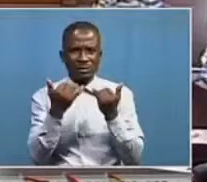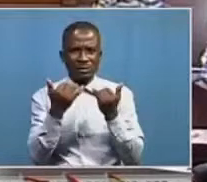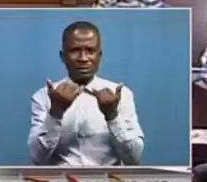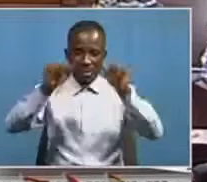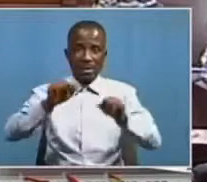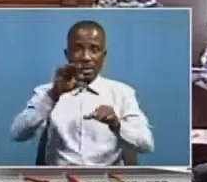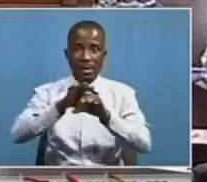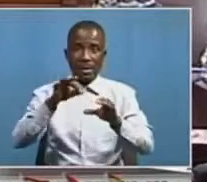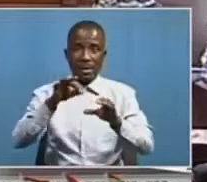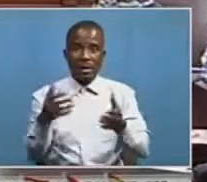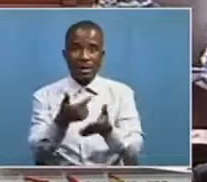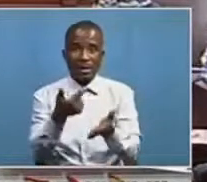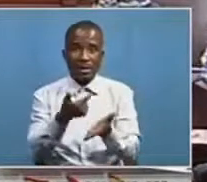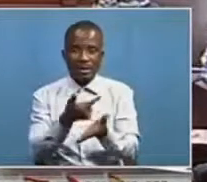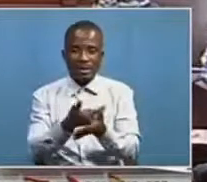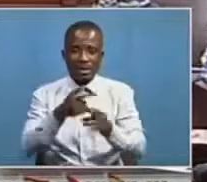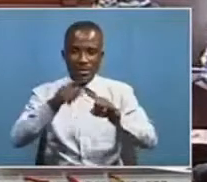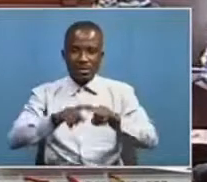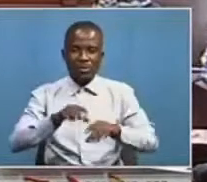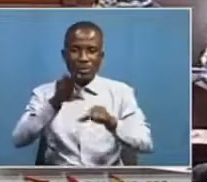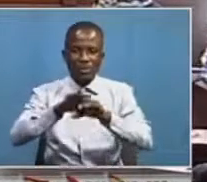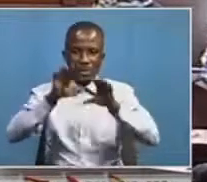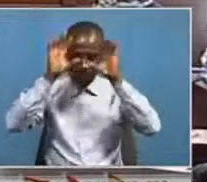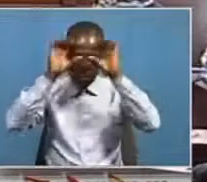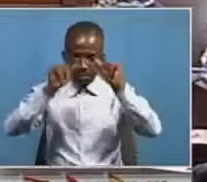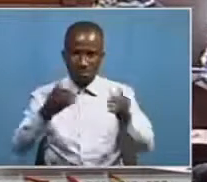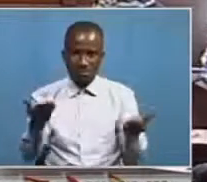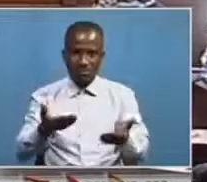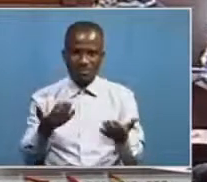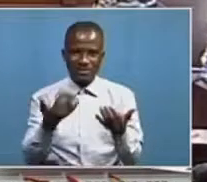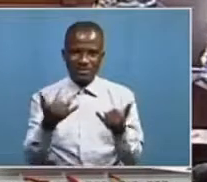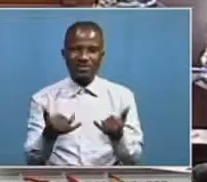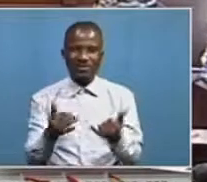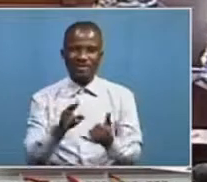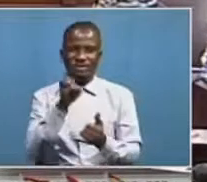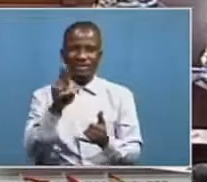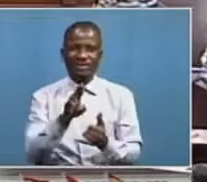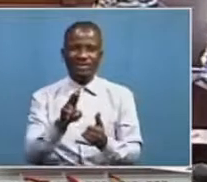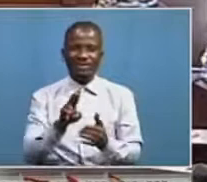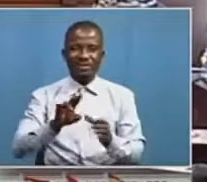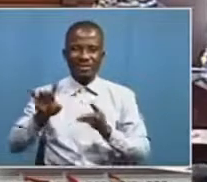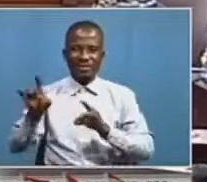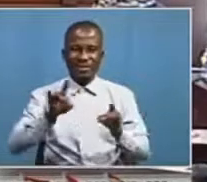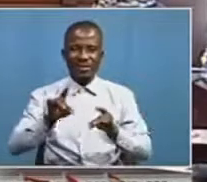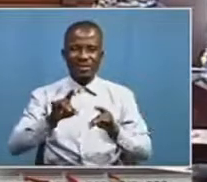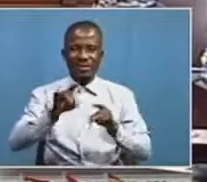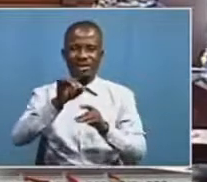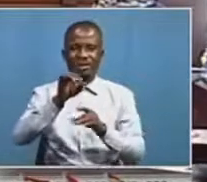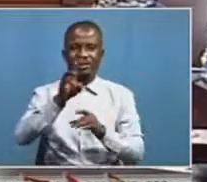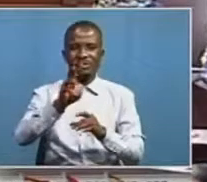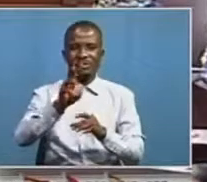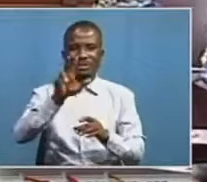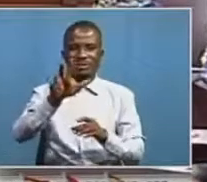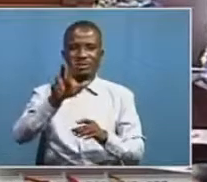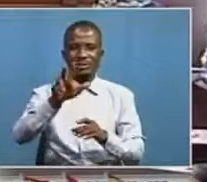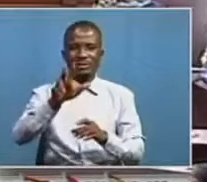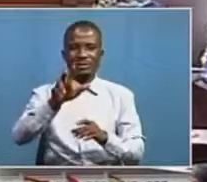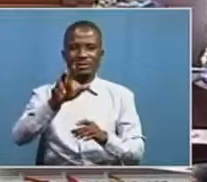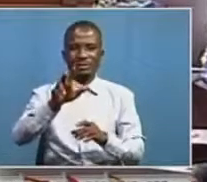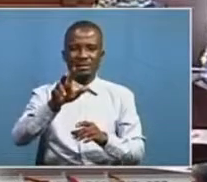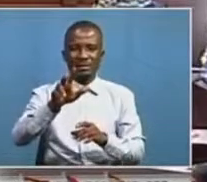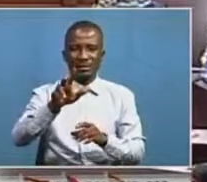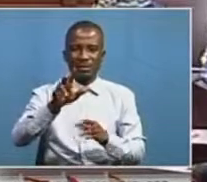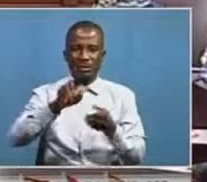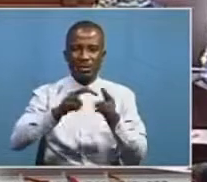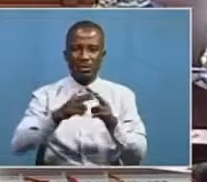Ghana in the outcome of a presidential election. This has been provided for under Article 63, Clause 9 of the